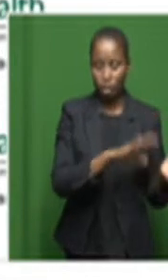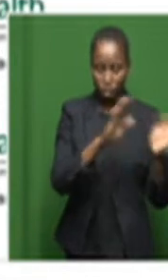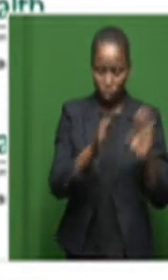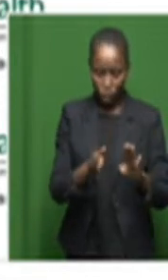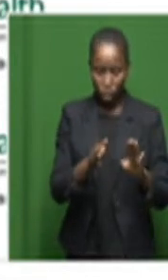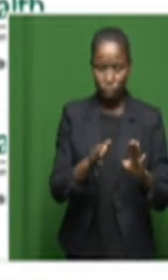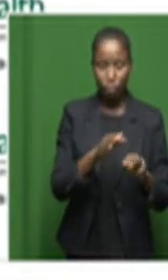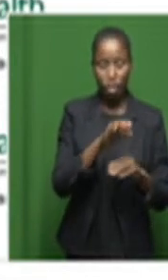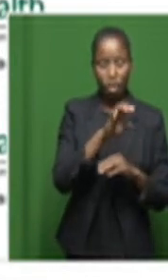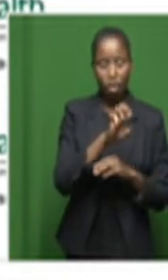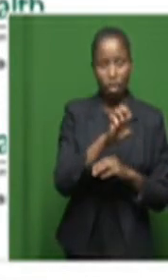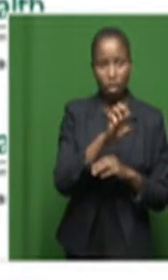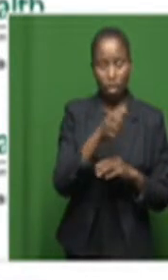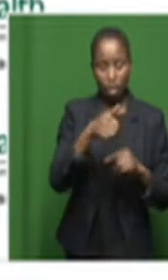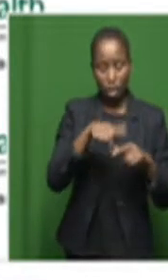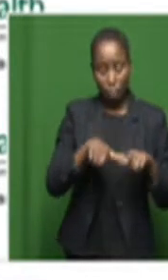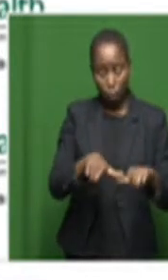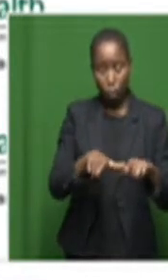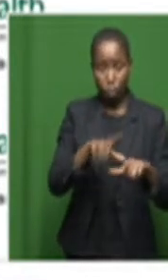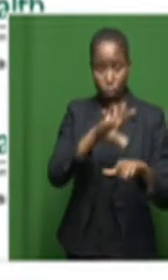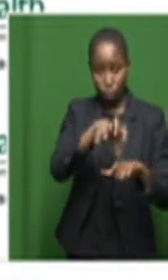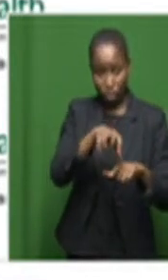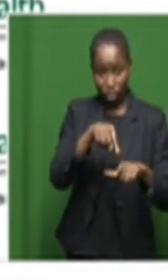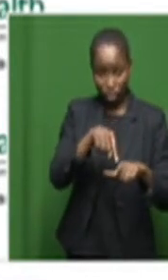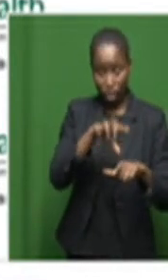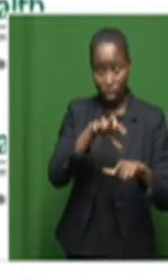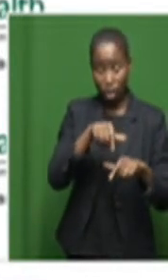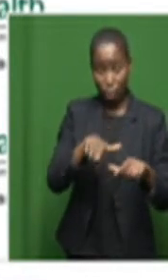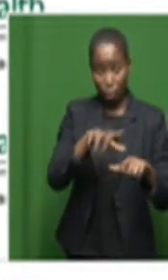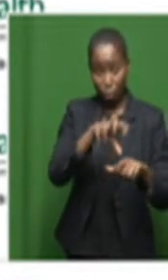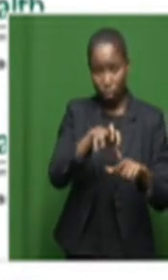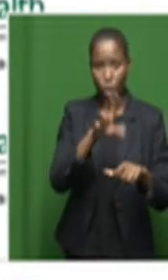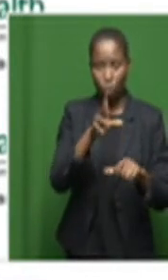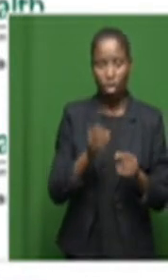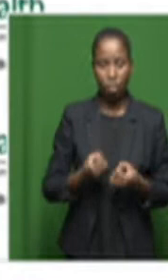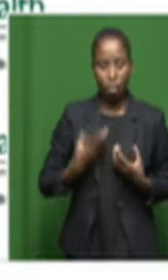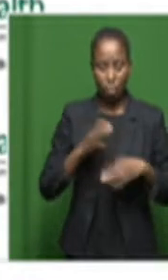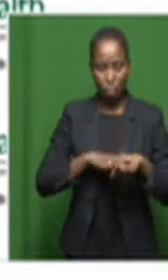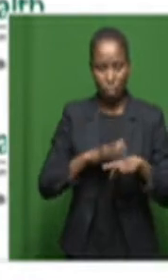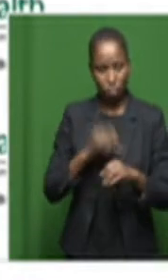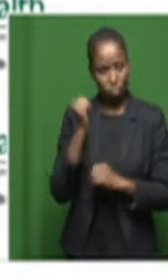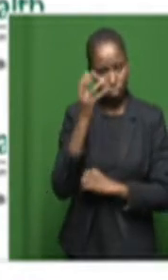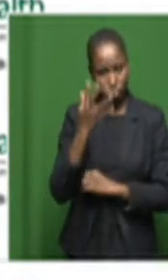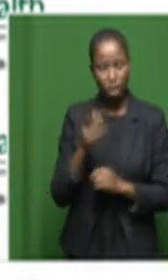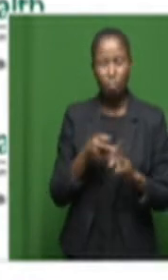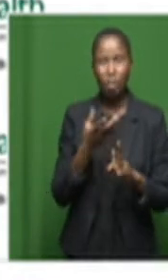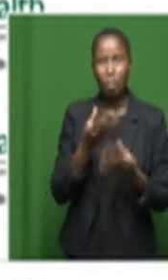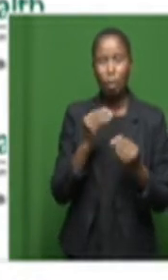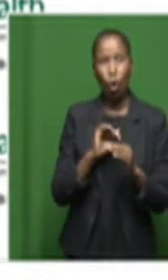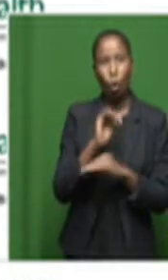to Eastern Cape being a Limpopo province, which will present to us later on at just over